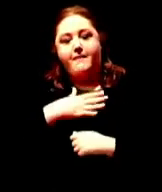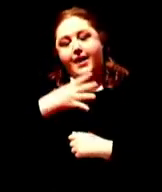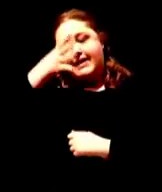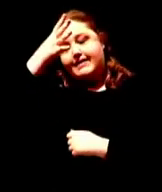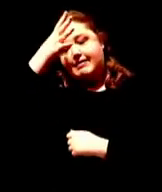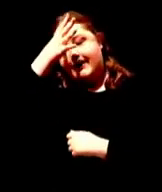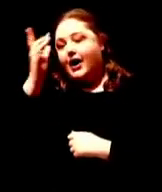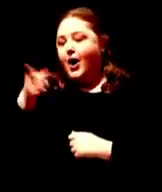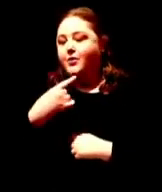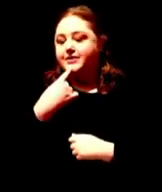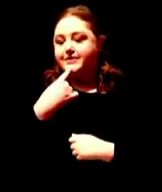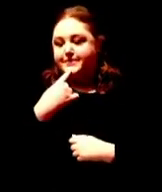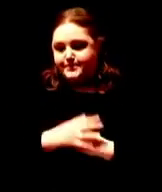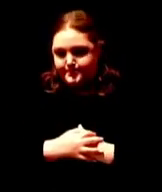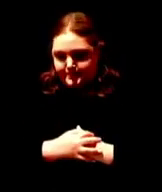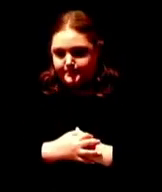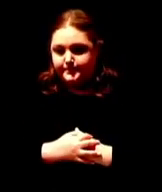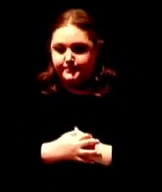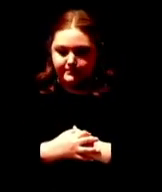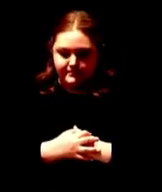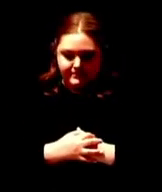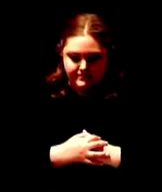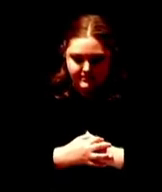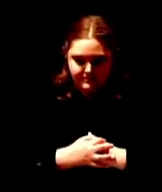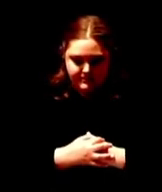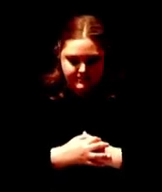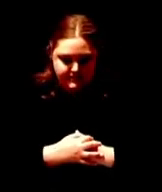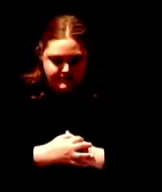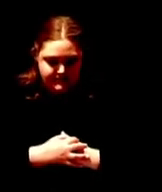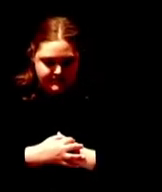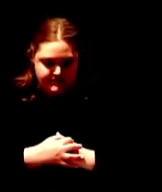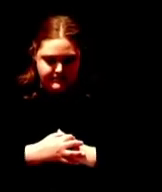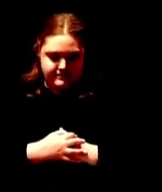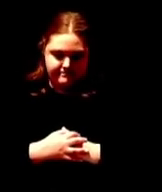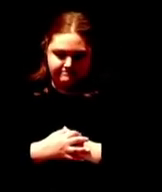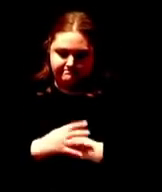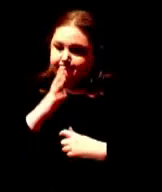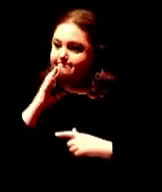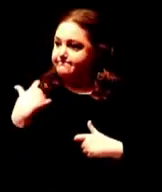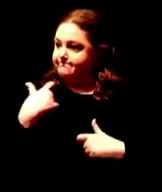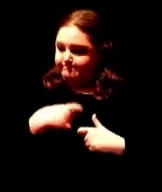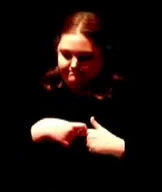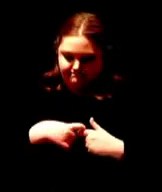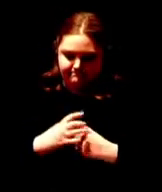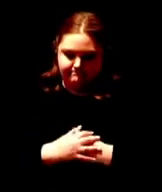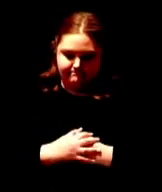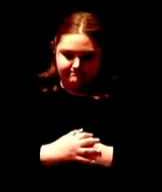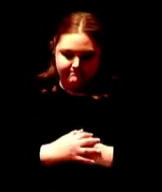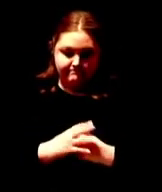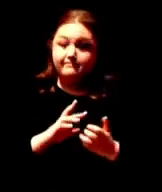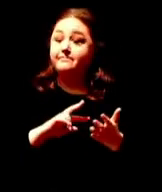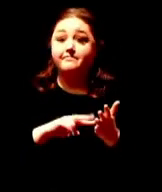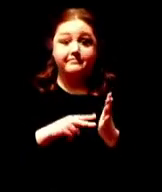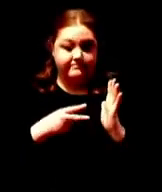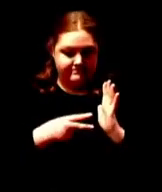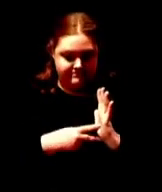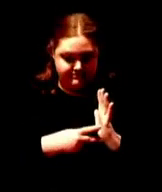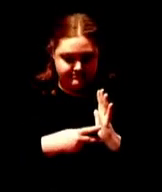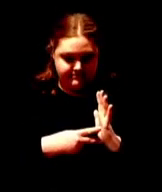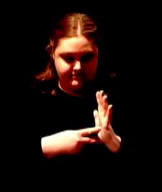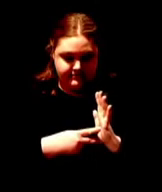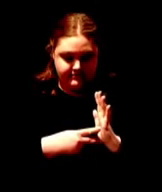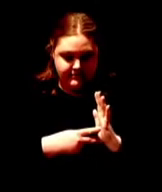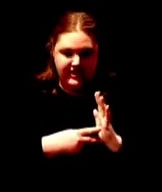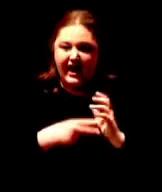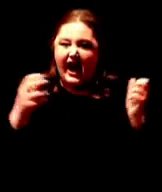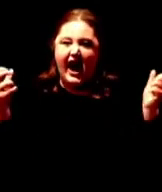me, "Pueden quitarte todo, pero nunca podrán quitarte tu educación," which translates to, "They can take